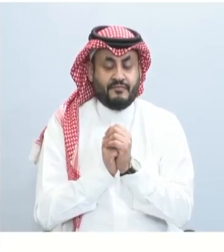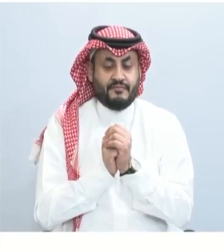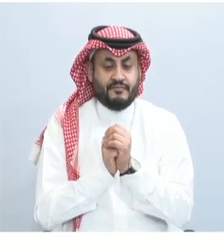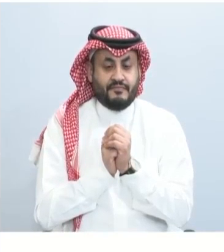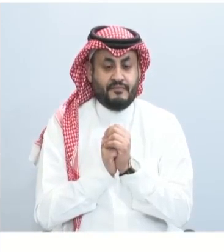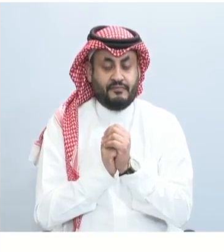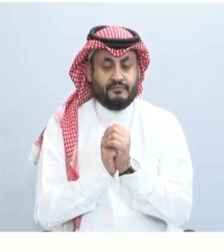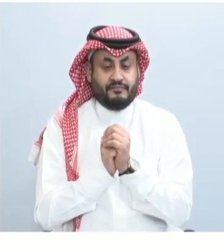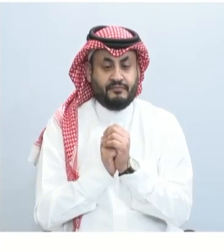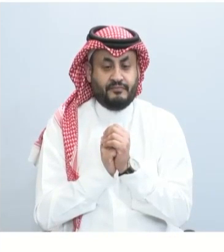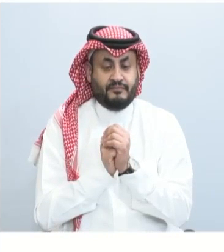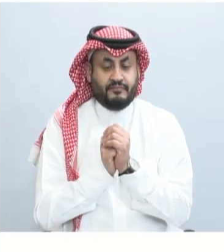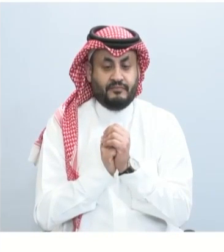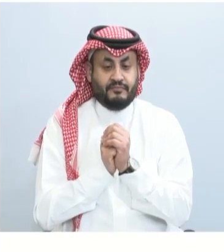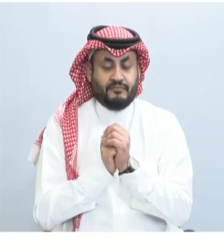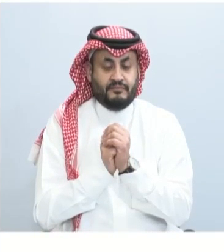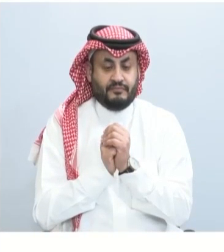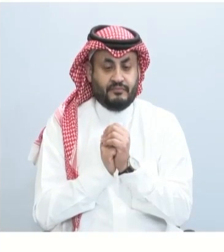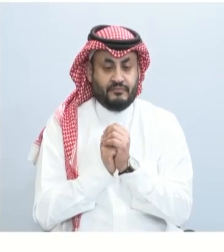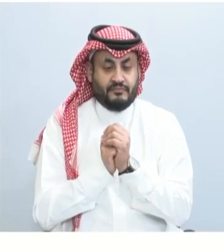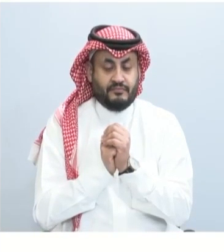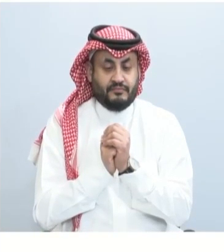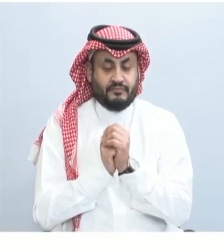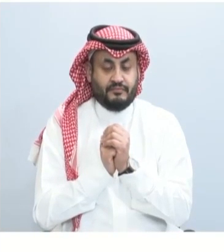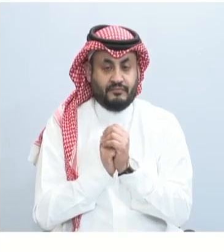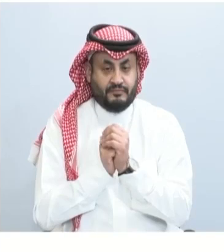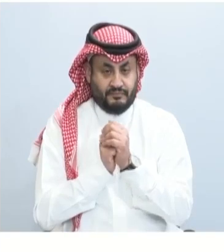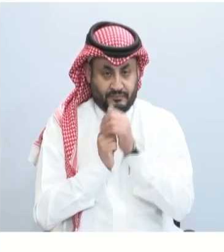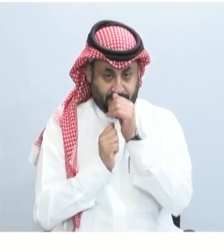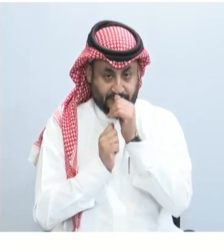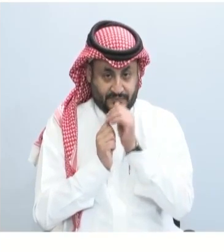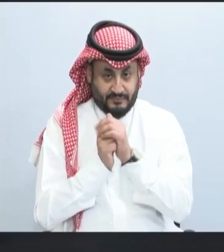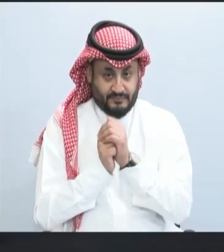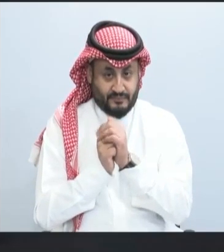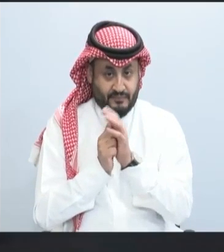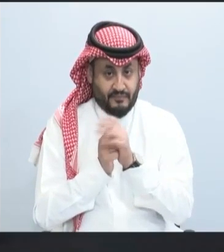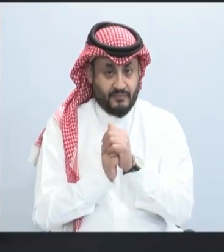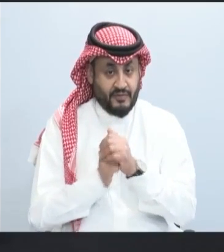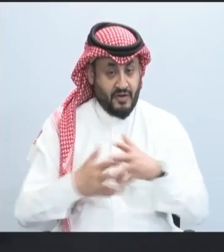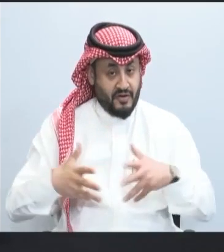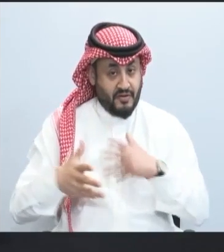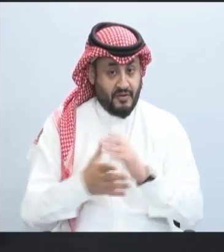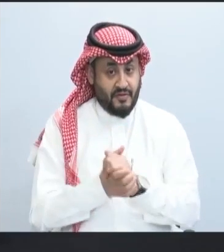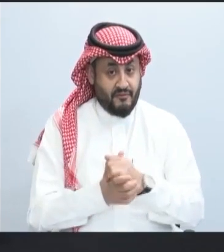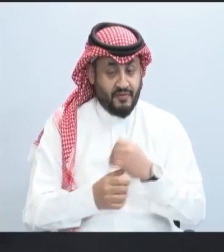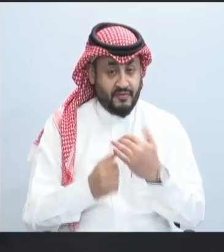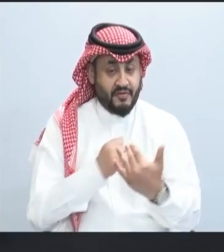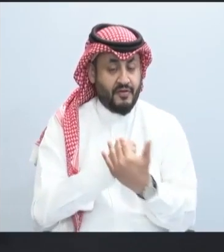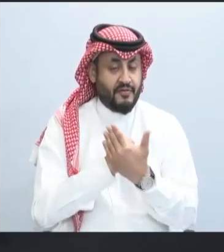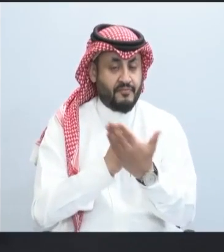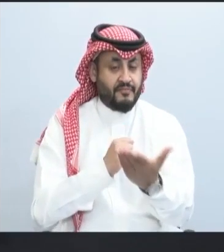is laugh, laugh. So this is a very interesting thing to learn,